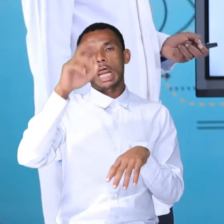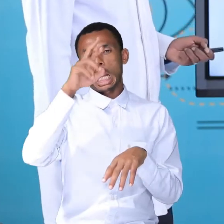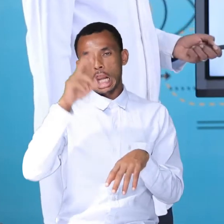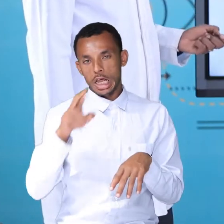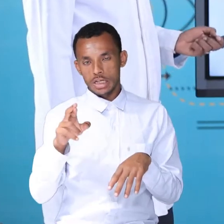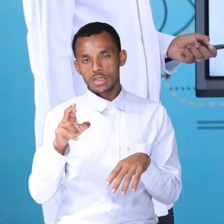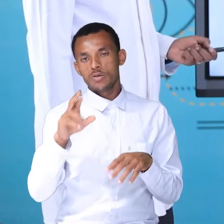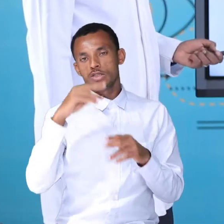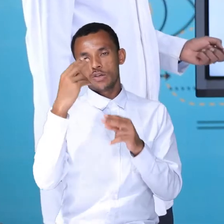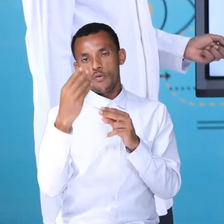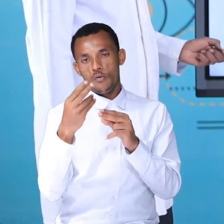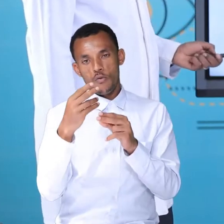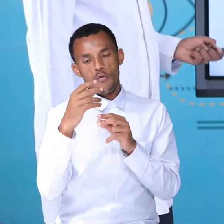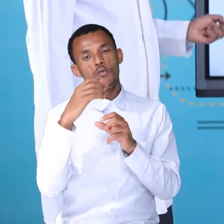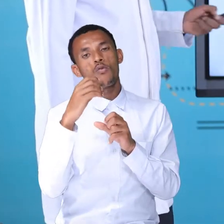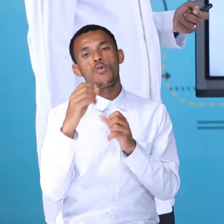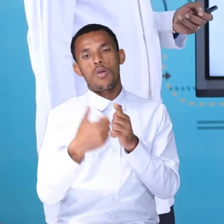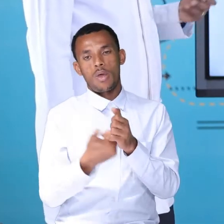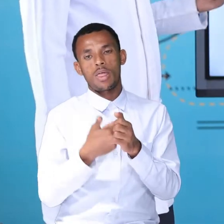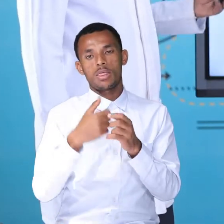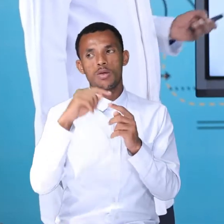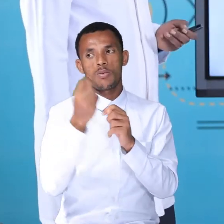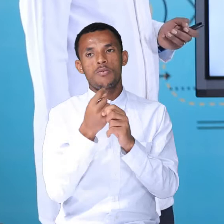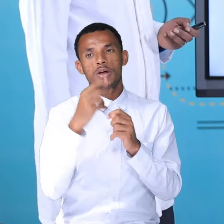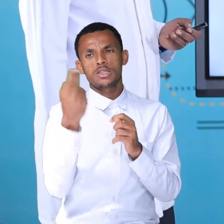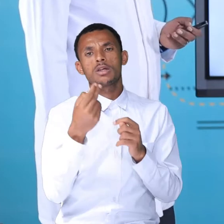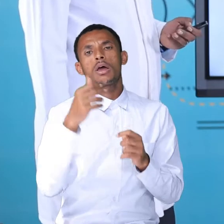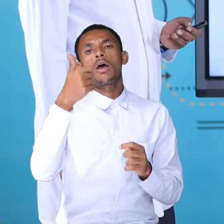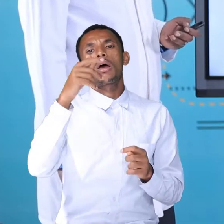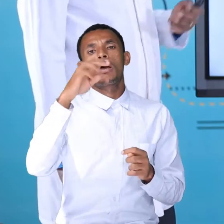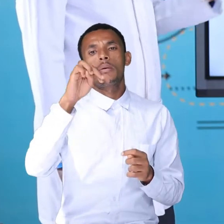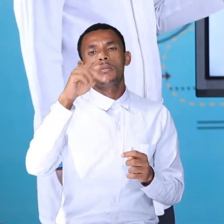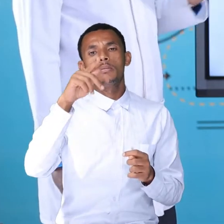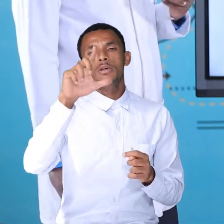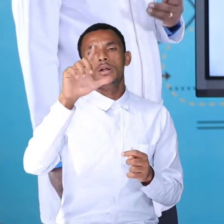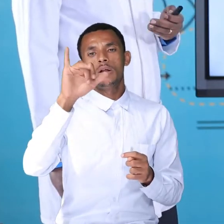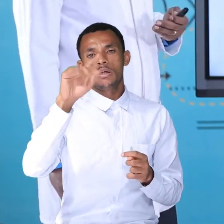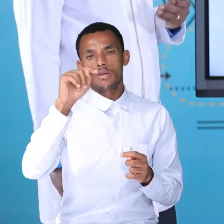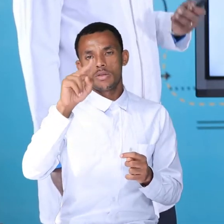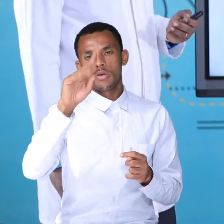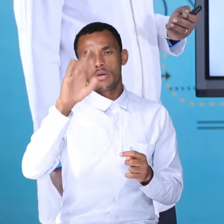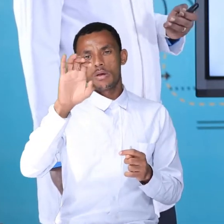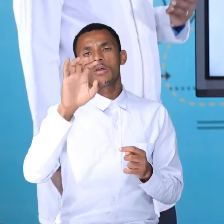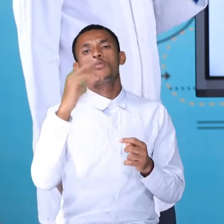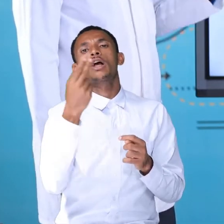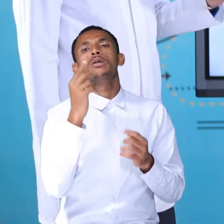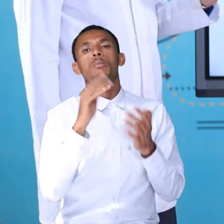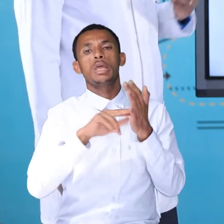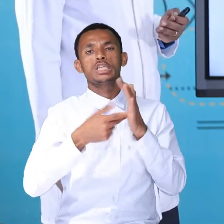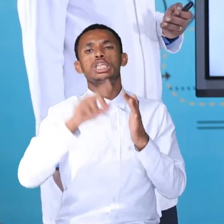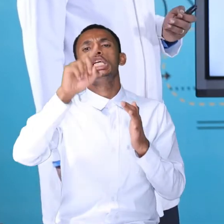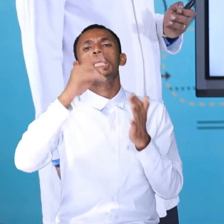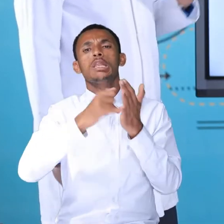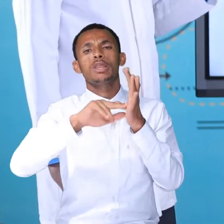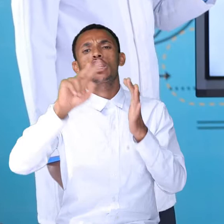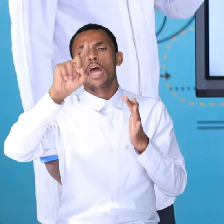following trigonometric functions. What is that amplitude? Amplitude of a function, it is half